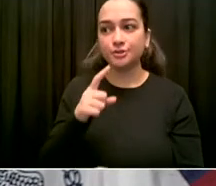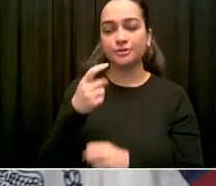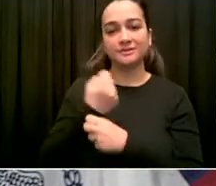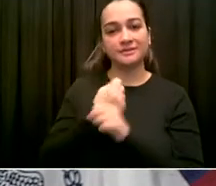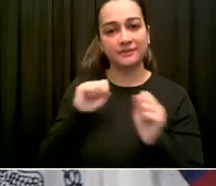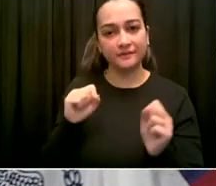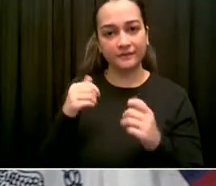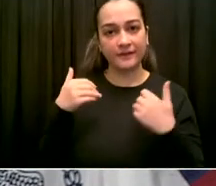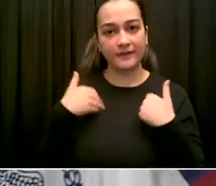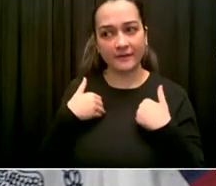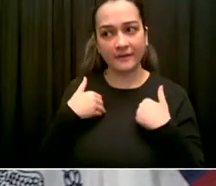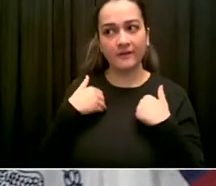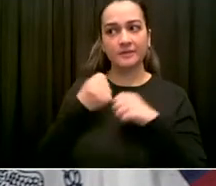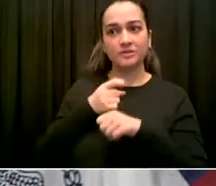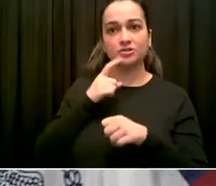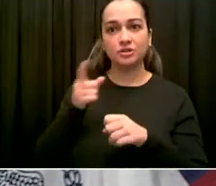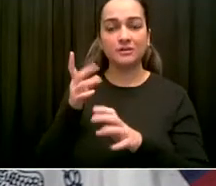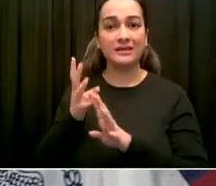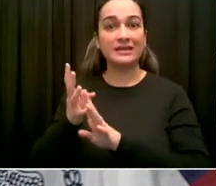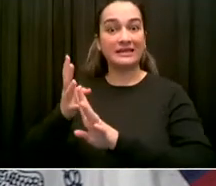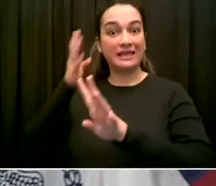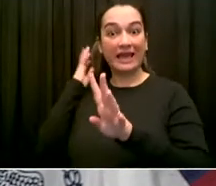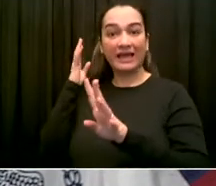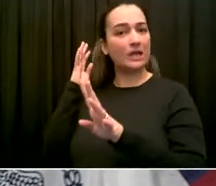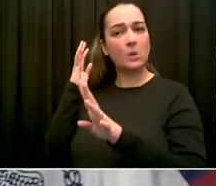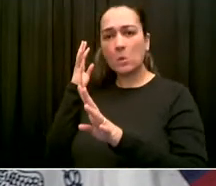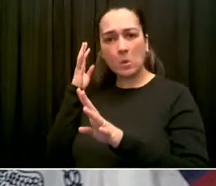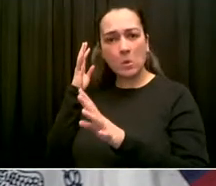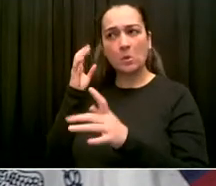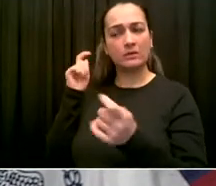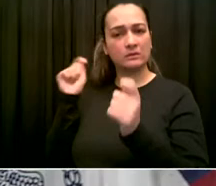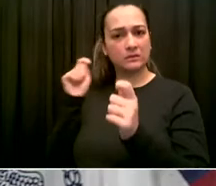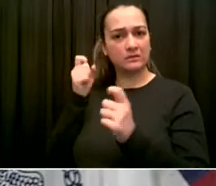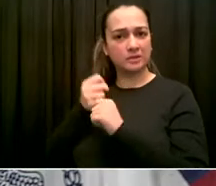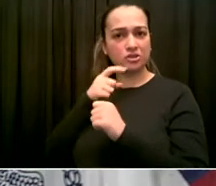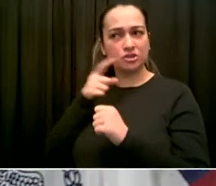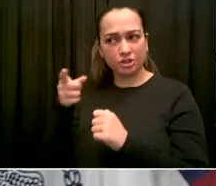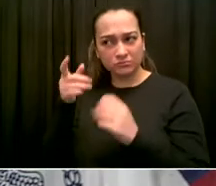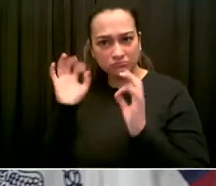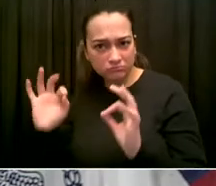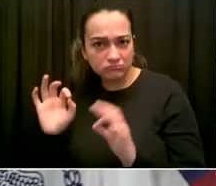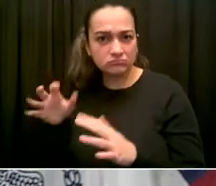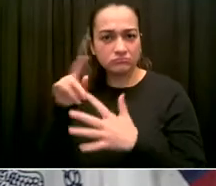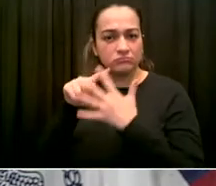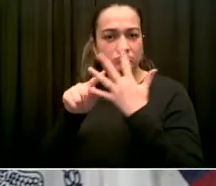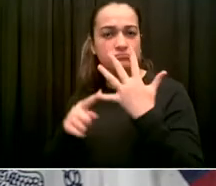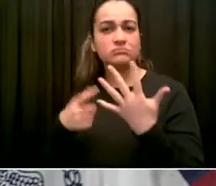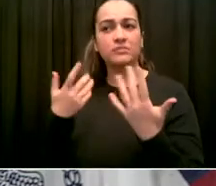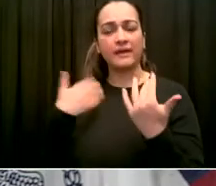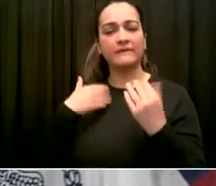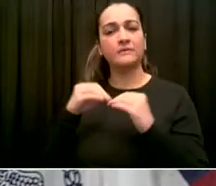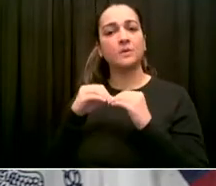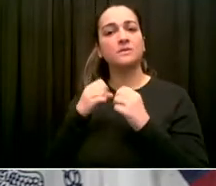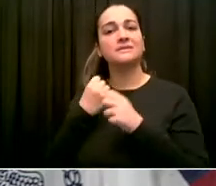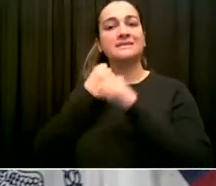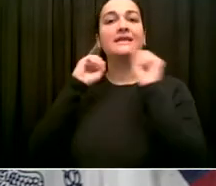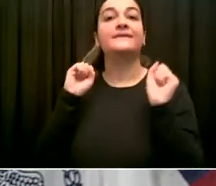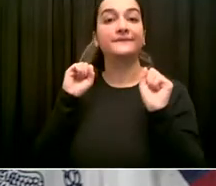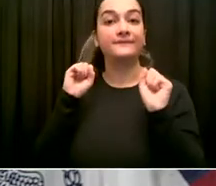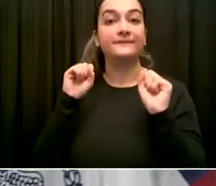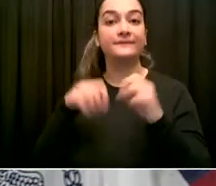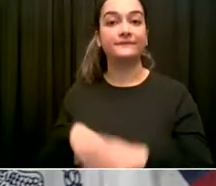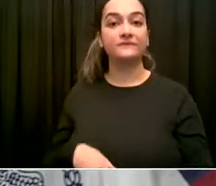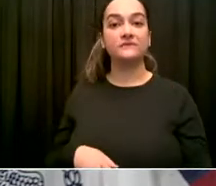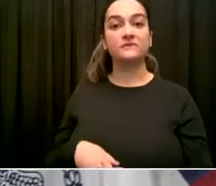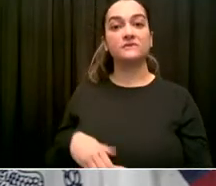plans. We're certainly looking at ways that we can be helpful materially. I think you're right, the federal aid is crucial, but there's other things that we might